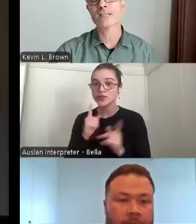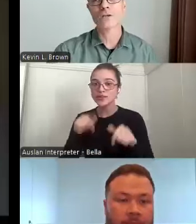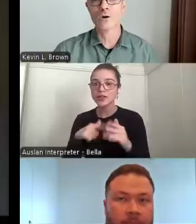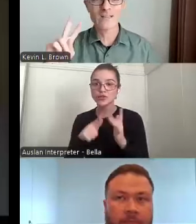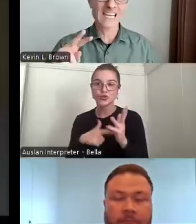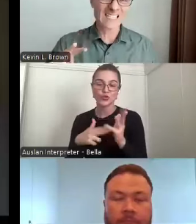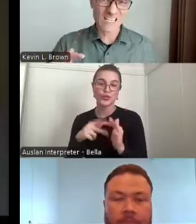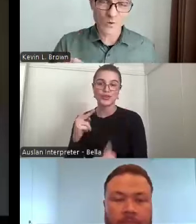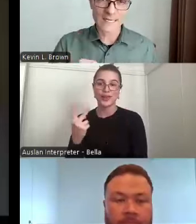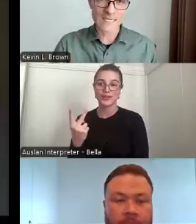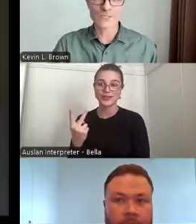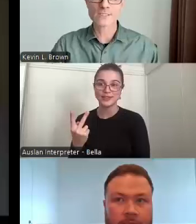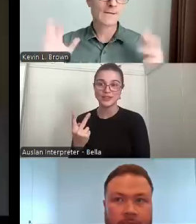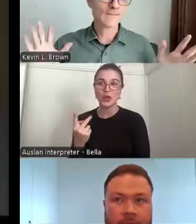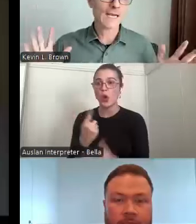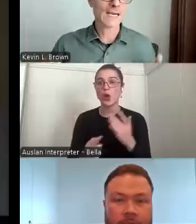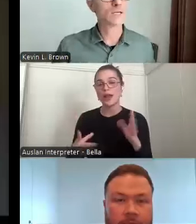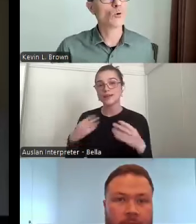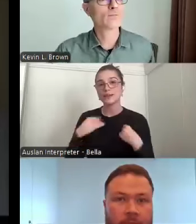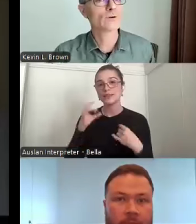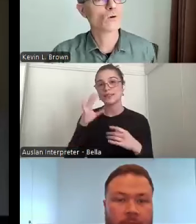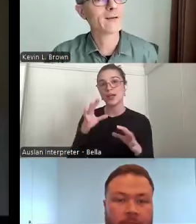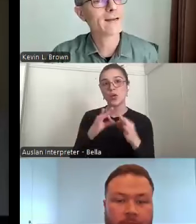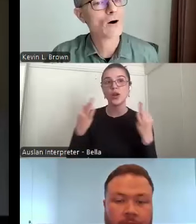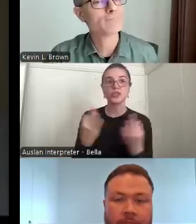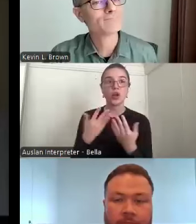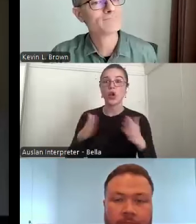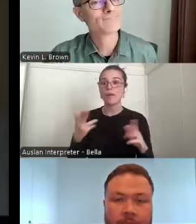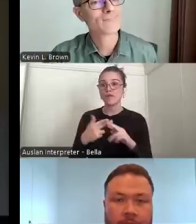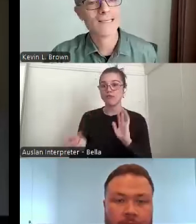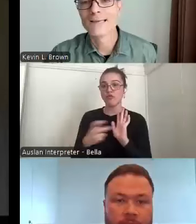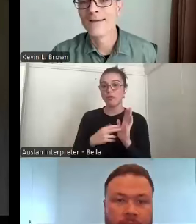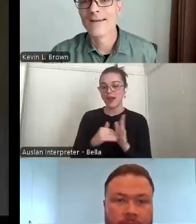actually. And so we're only taking 10 organizations and it's open for enrollment now.